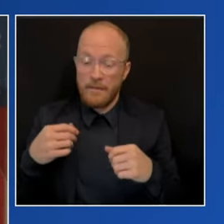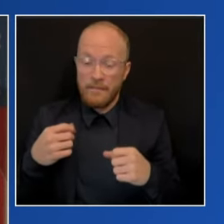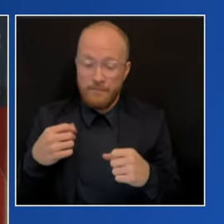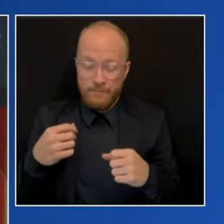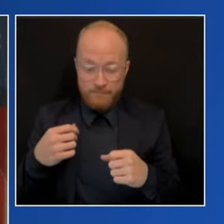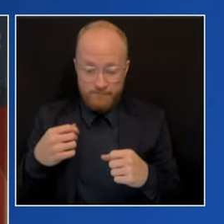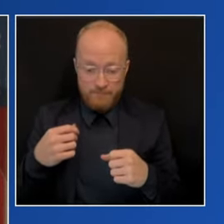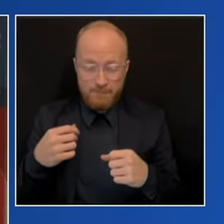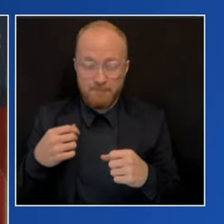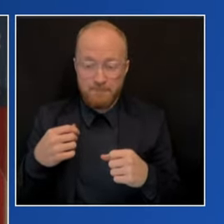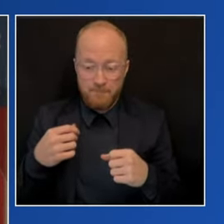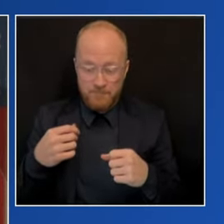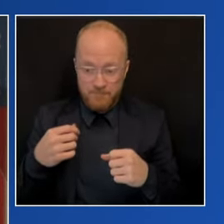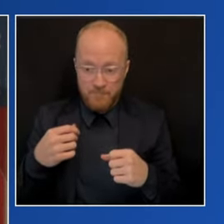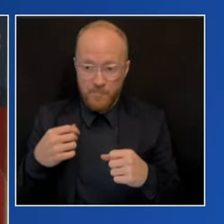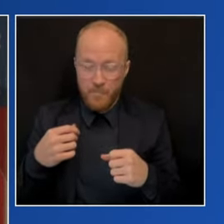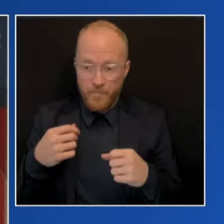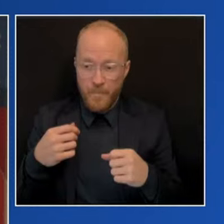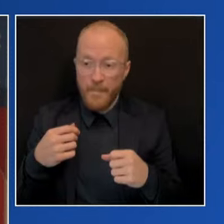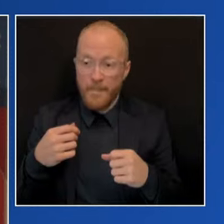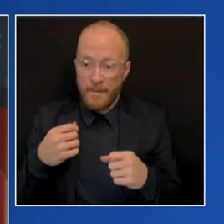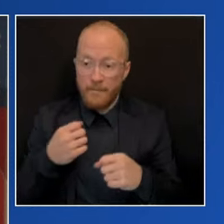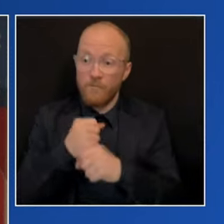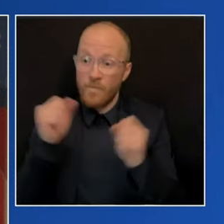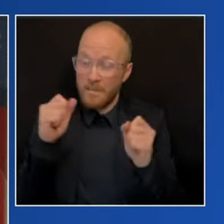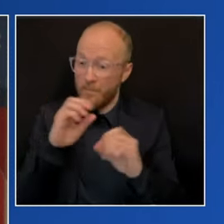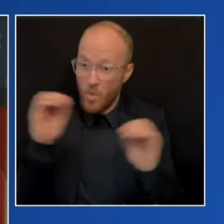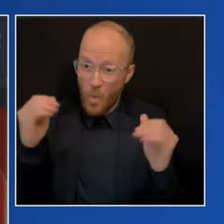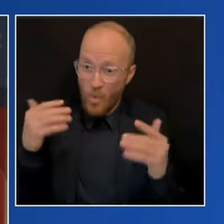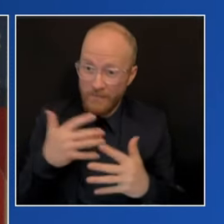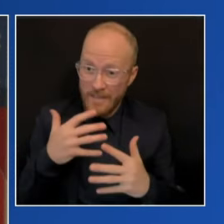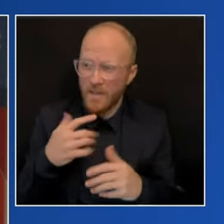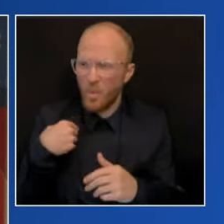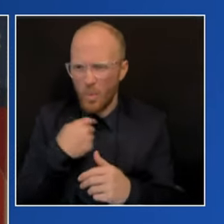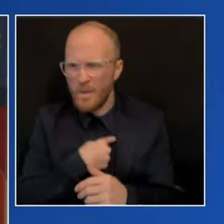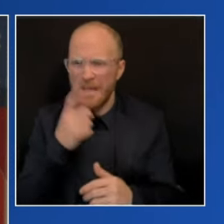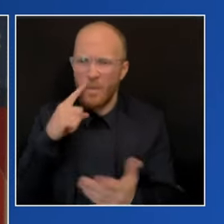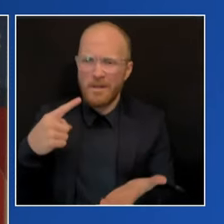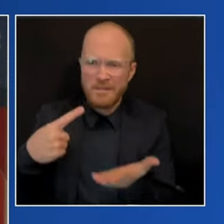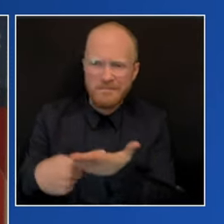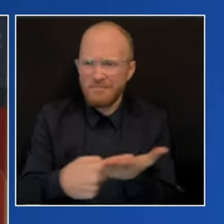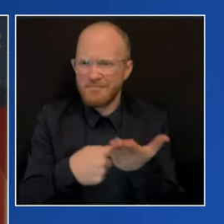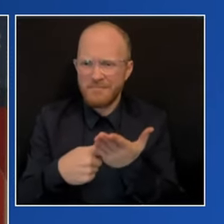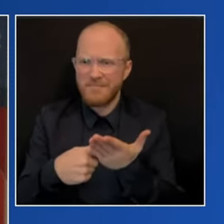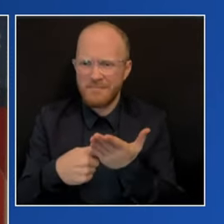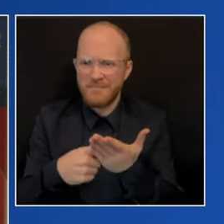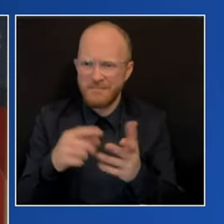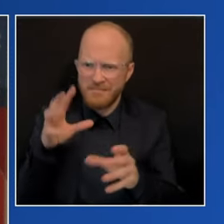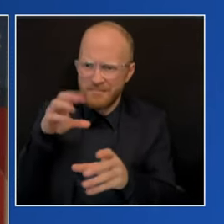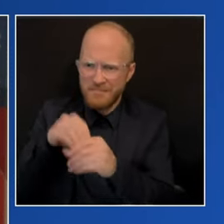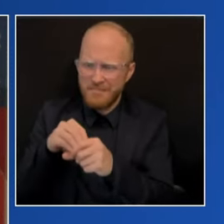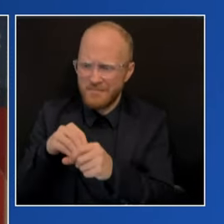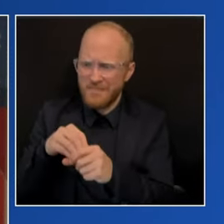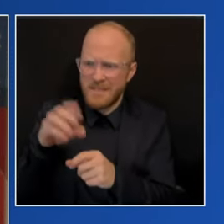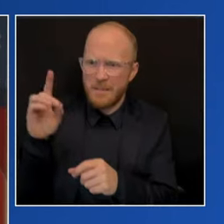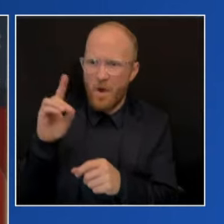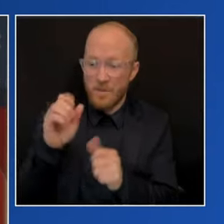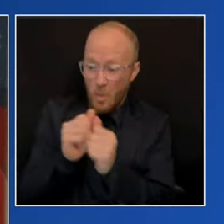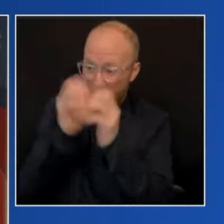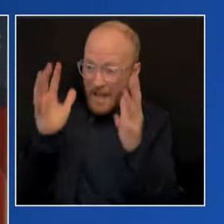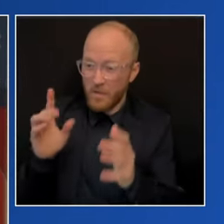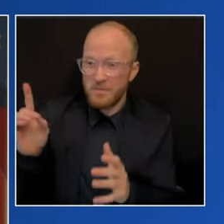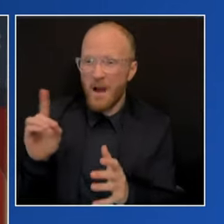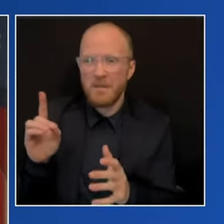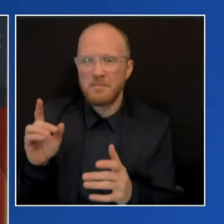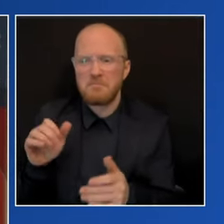And we'll debate and disagree. Without democracy, no progress is possible. Think about it.